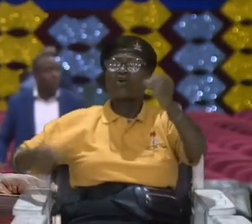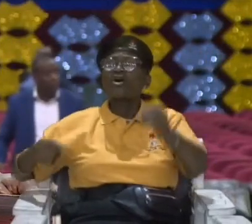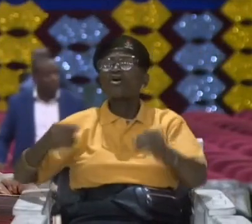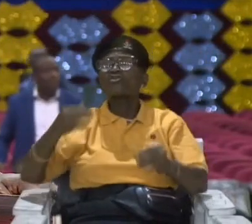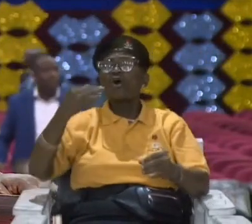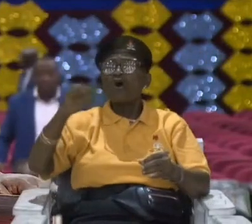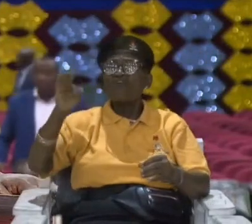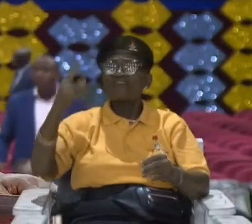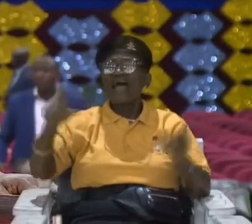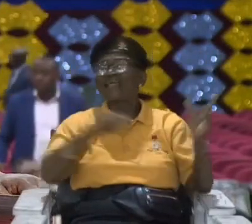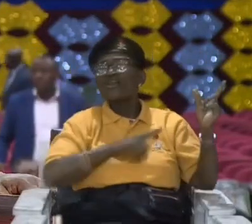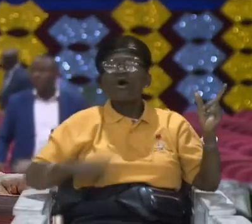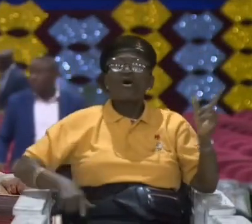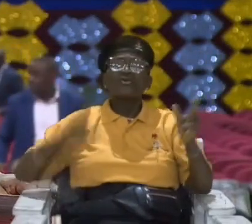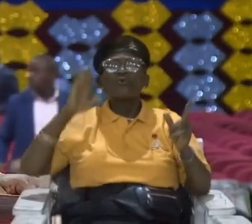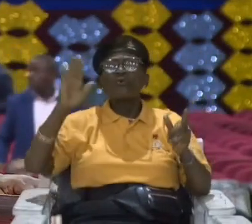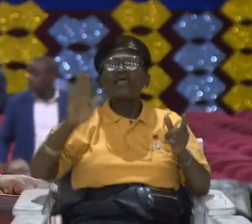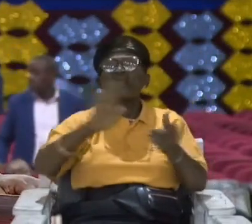pray for them.